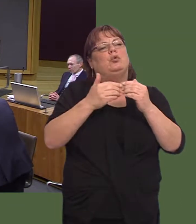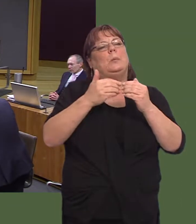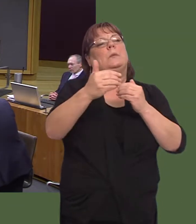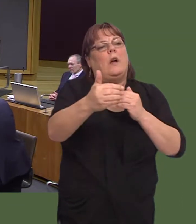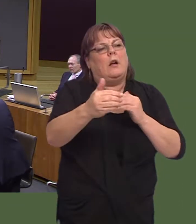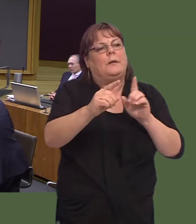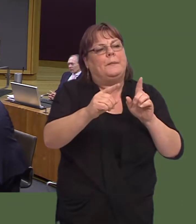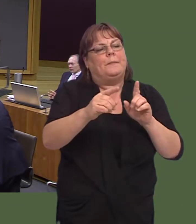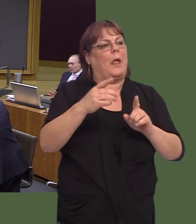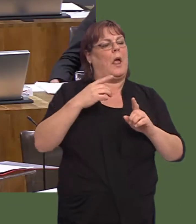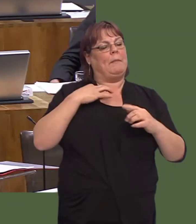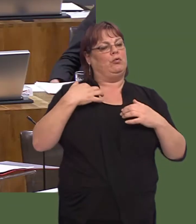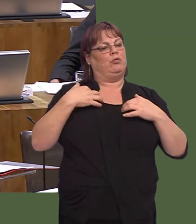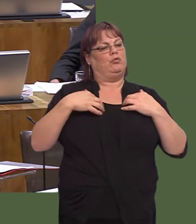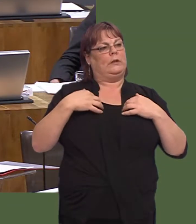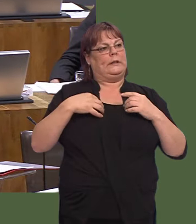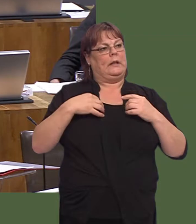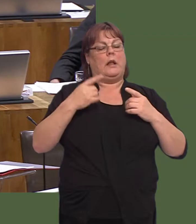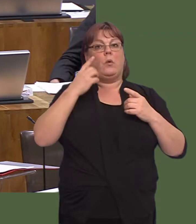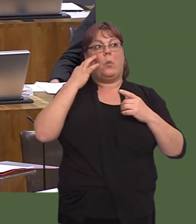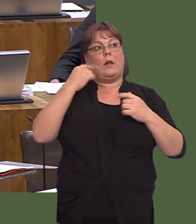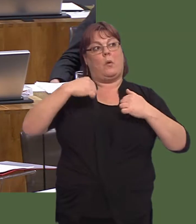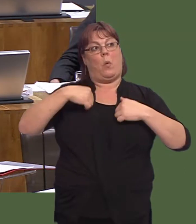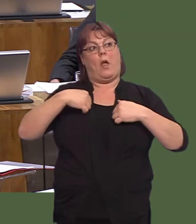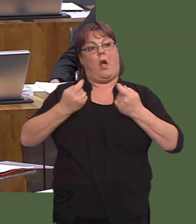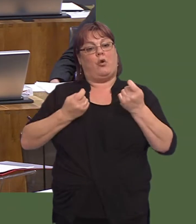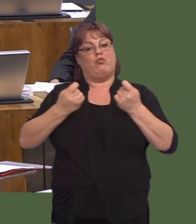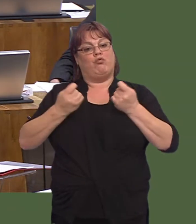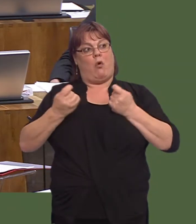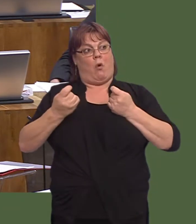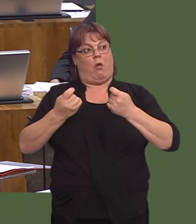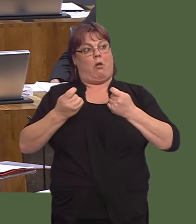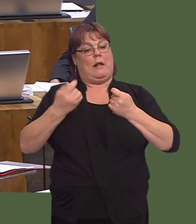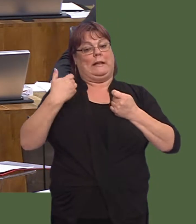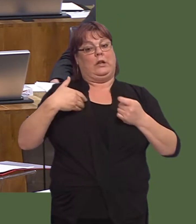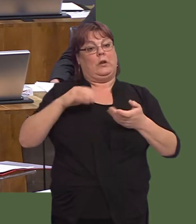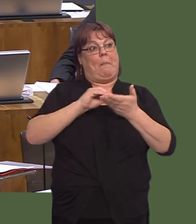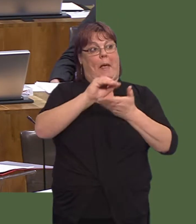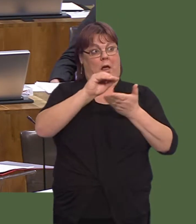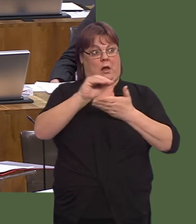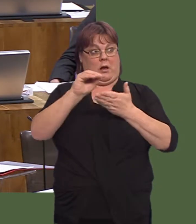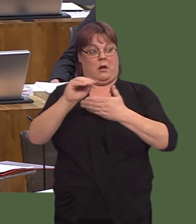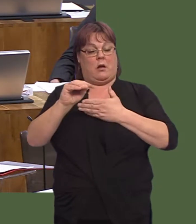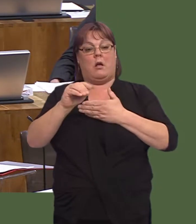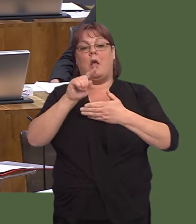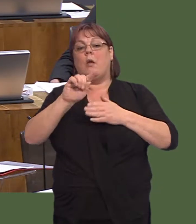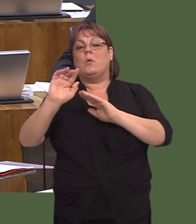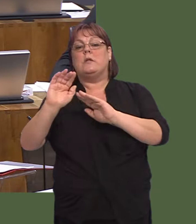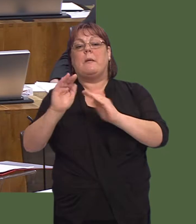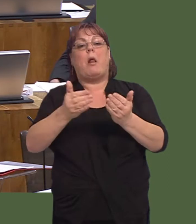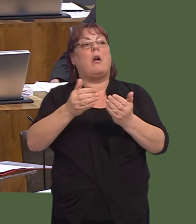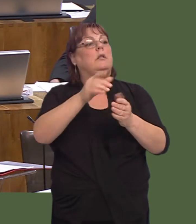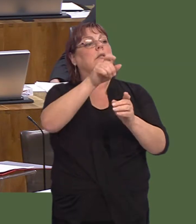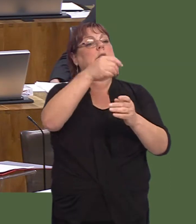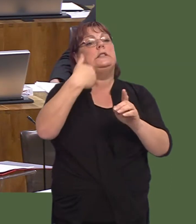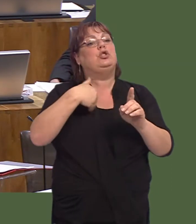am interested in is what we can do when paying conditions are devolved, which has been the problem for us, how we can then improve the conditions of supply